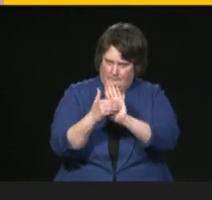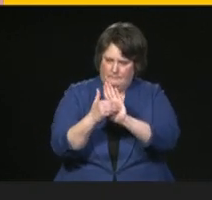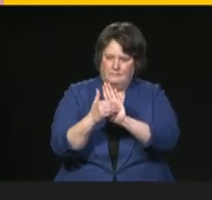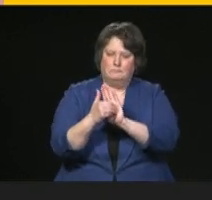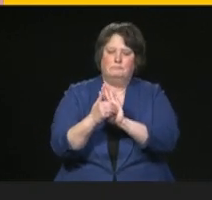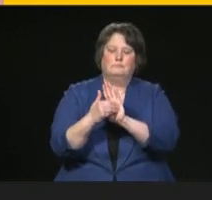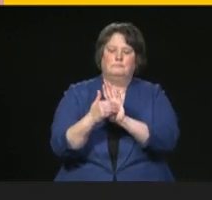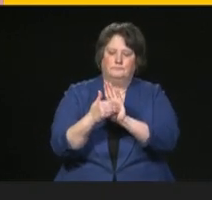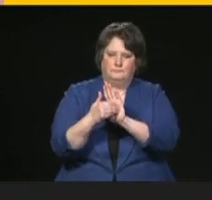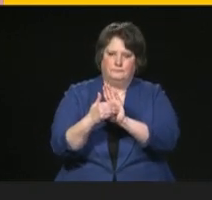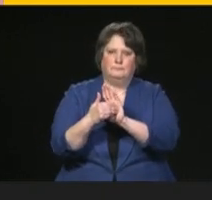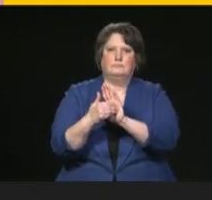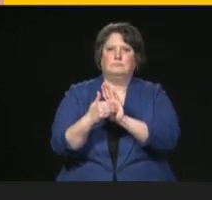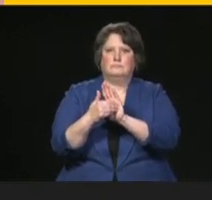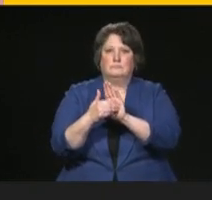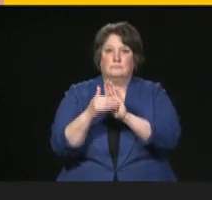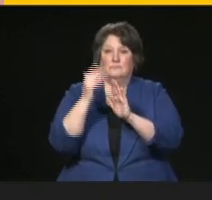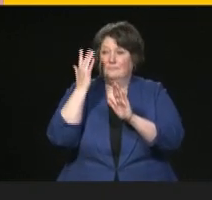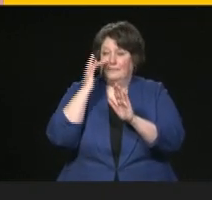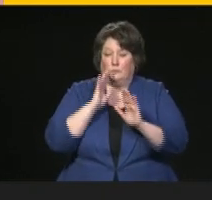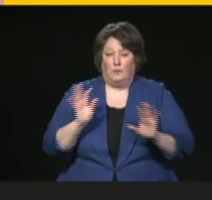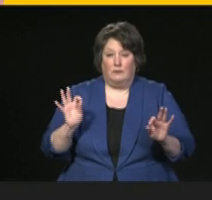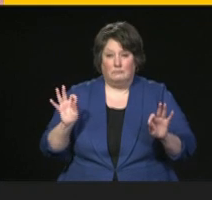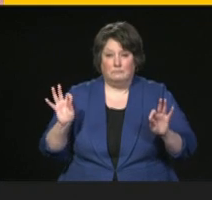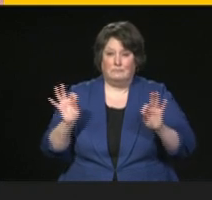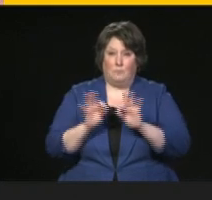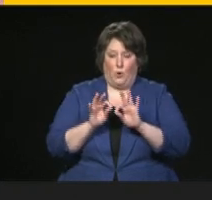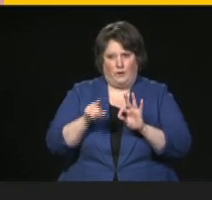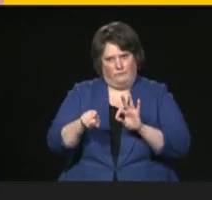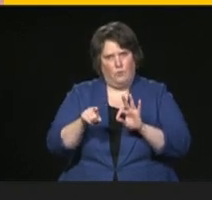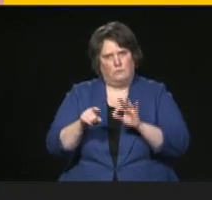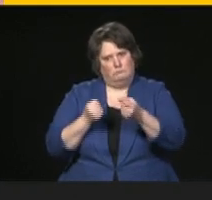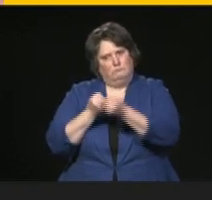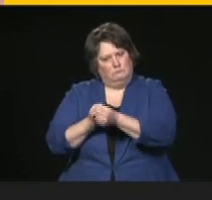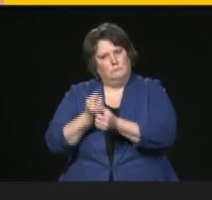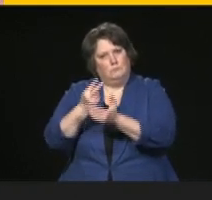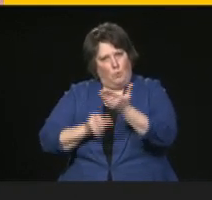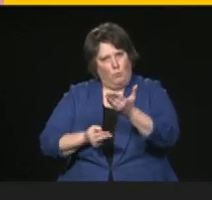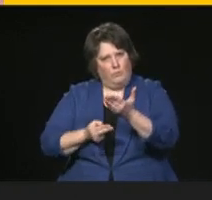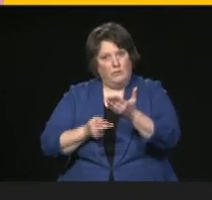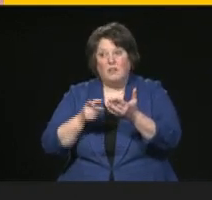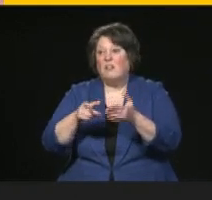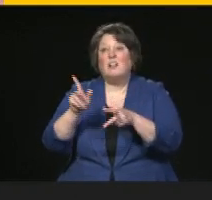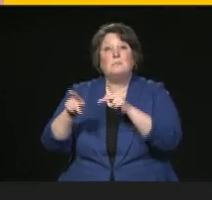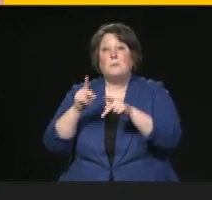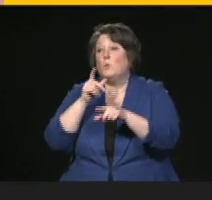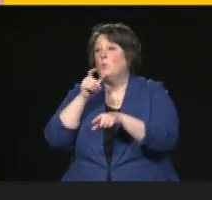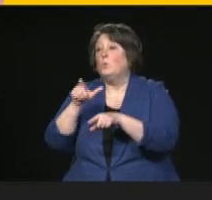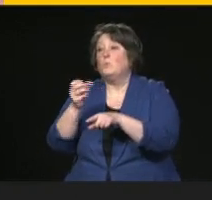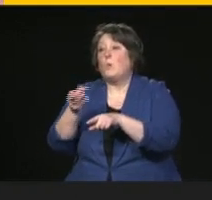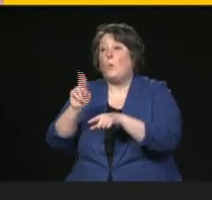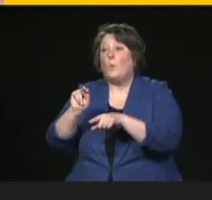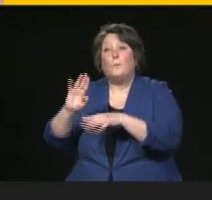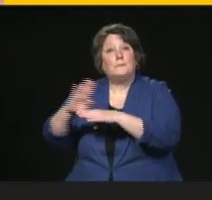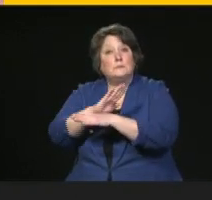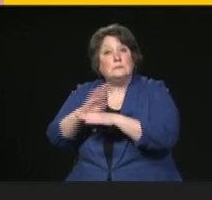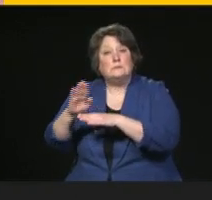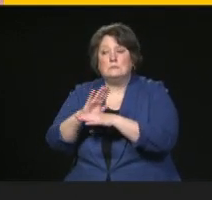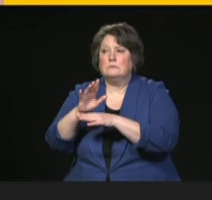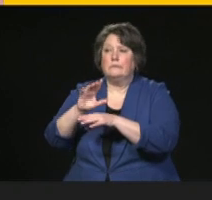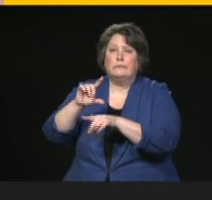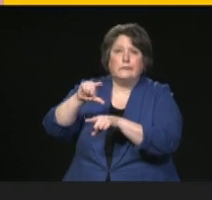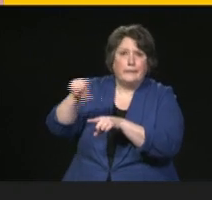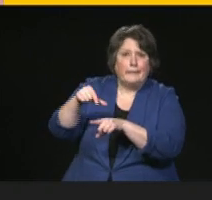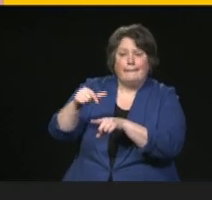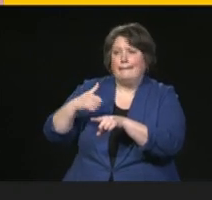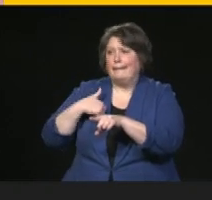important. We're telling entrepreneurs in Quebec and elsewhere in Canada, we're there for you. We